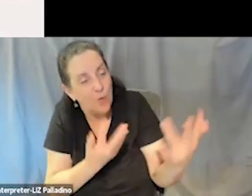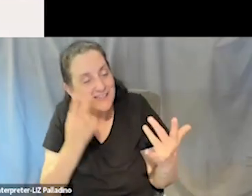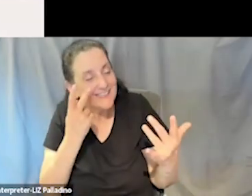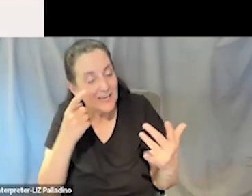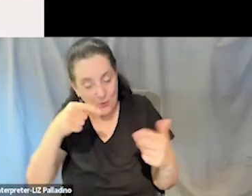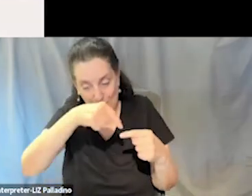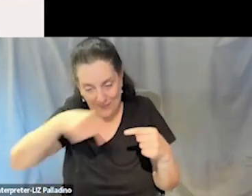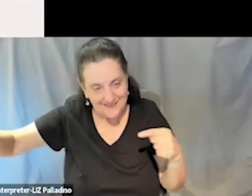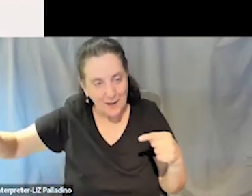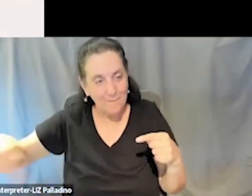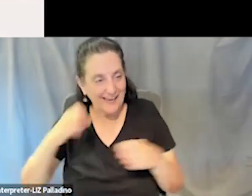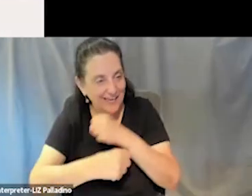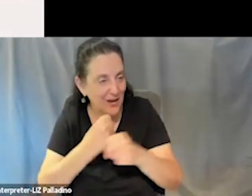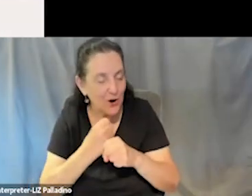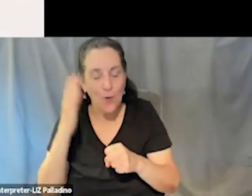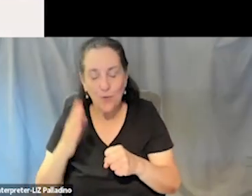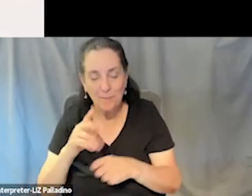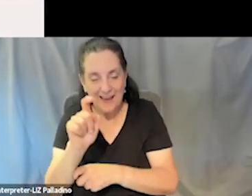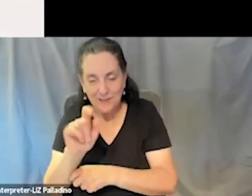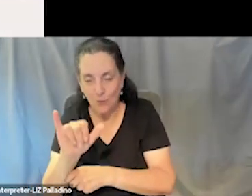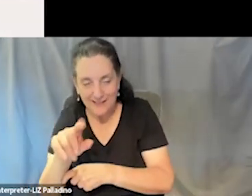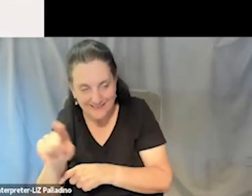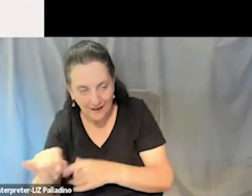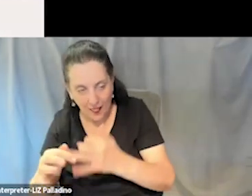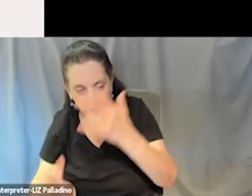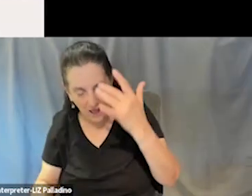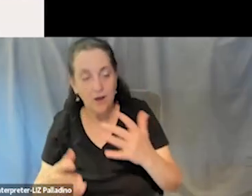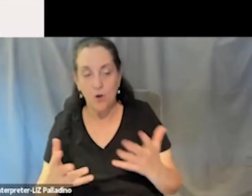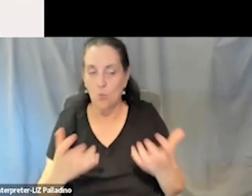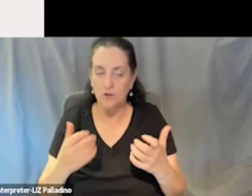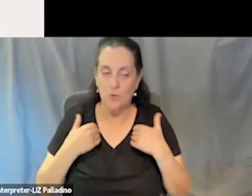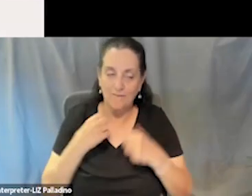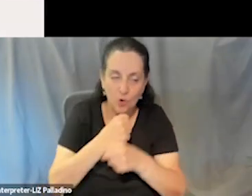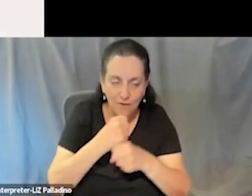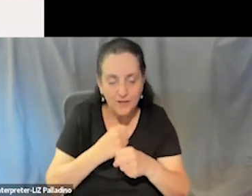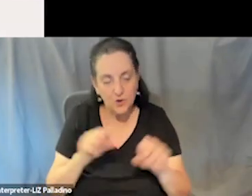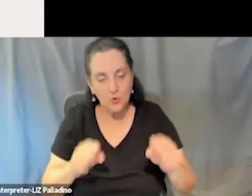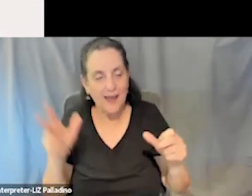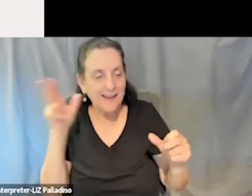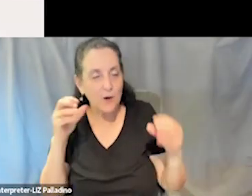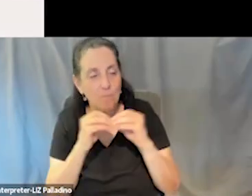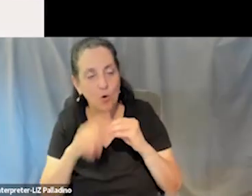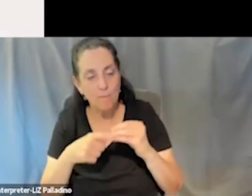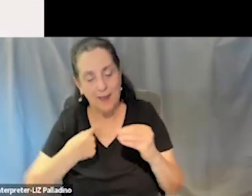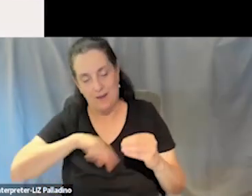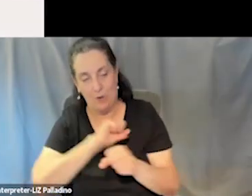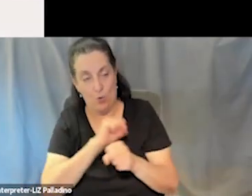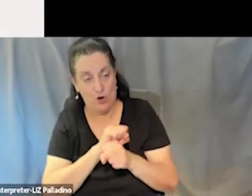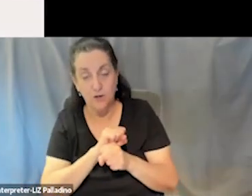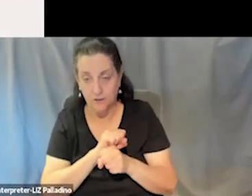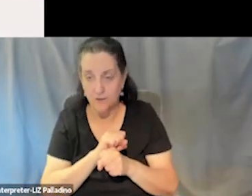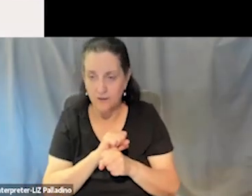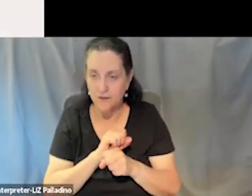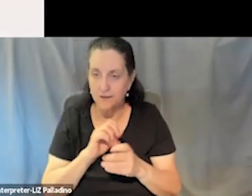year. The first event is going to be XYZ. We'd love to have a coffee with you so you can hear more about our work. So I